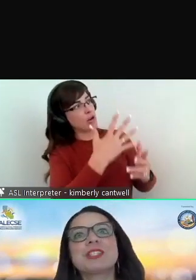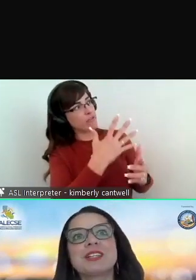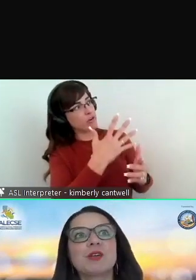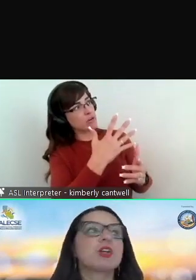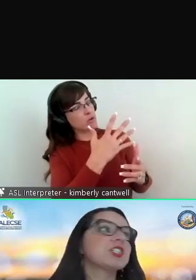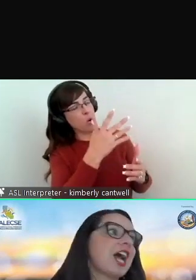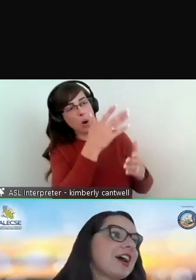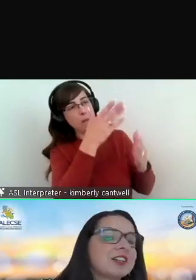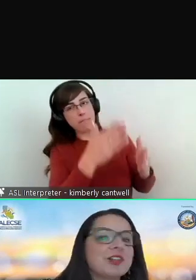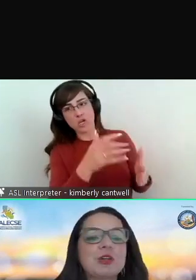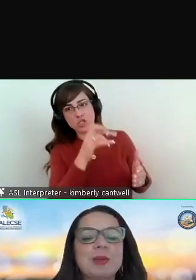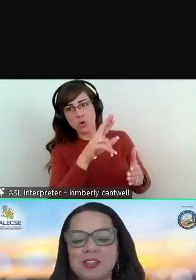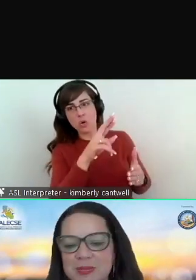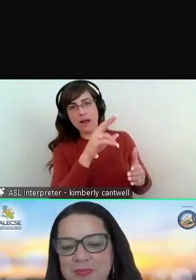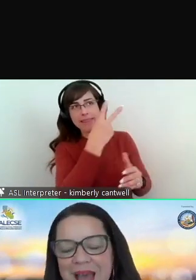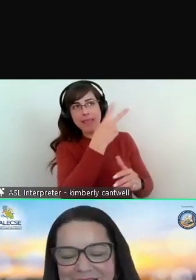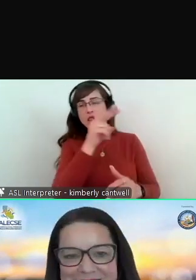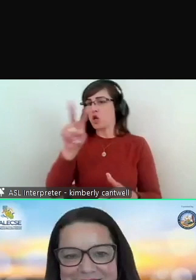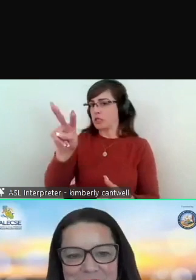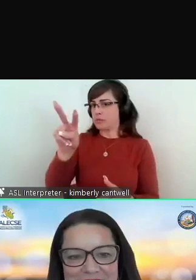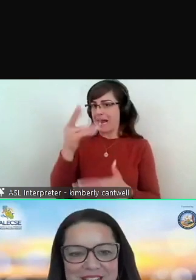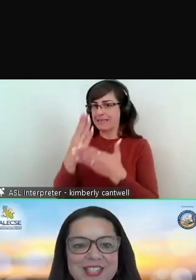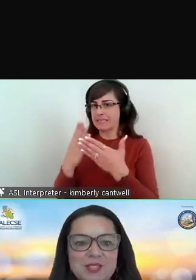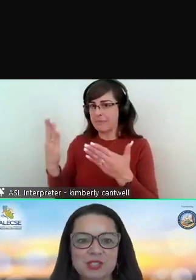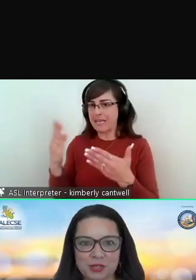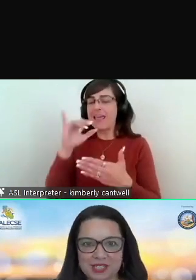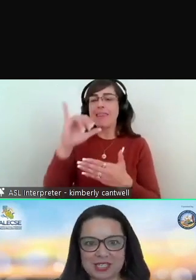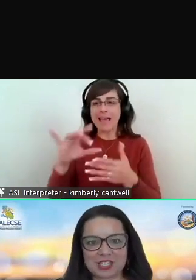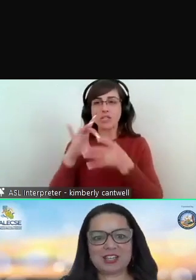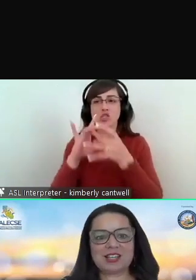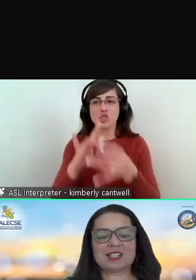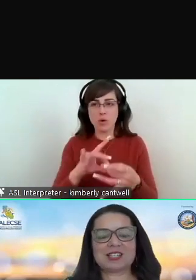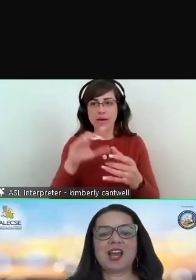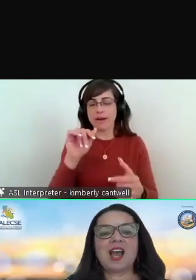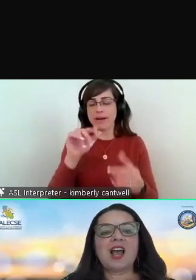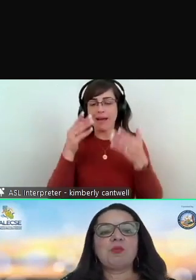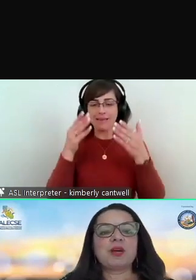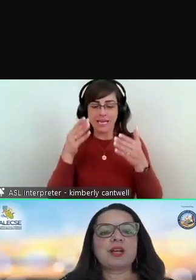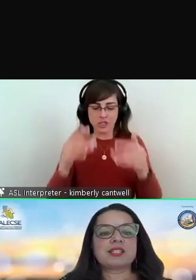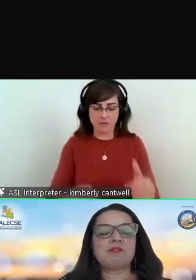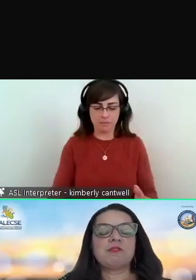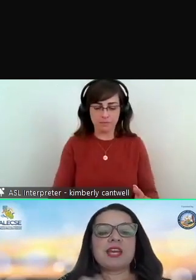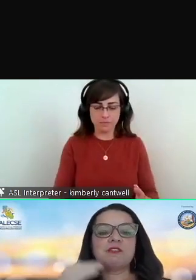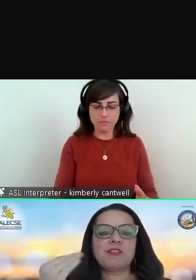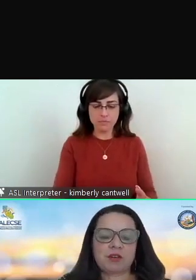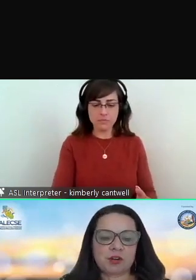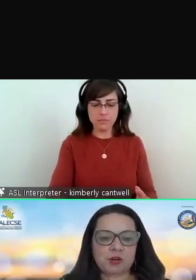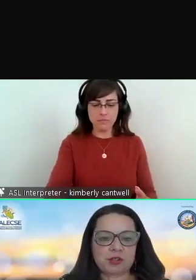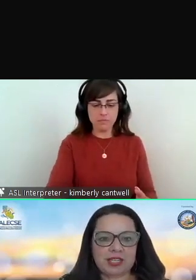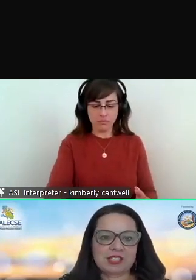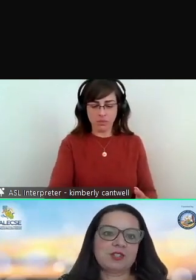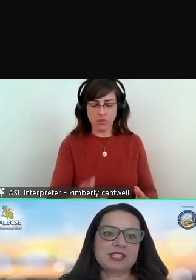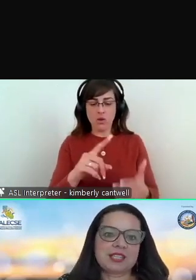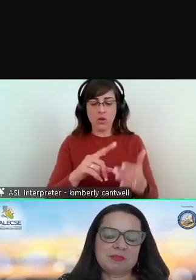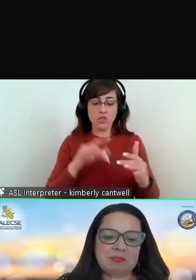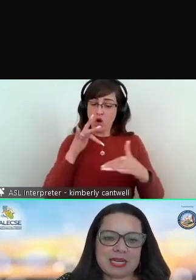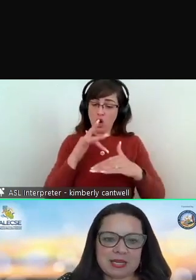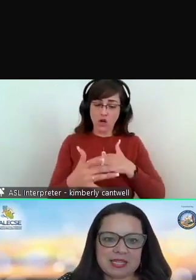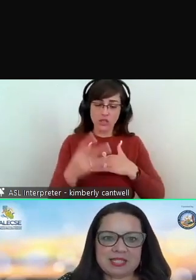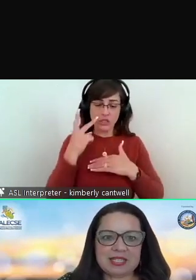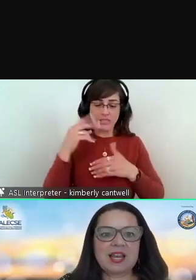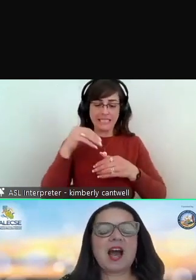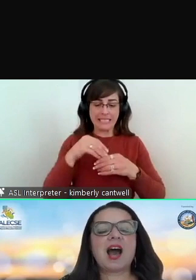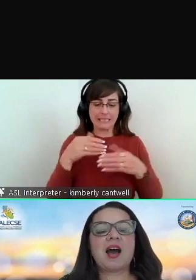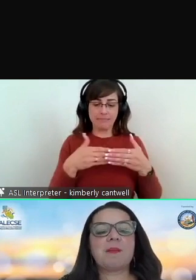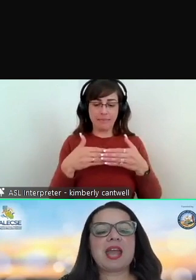or a person or a child in the room and looks back at something. That's what joint attention is. was in very early. So you see it in